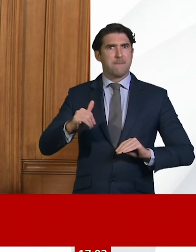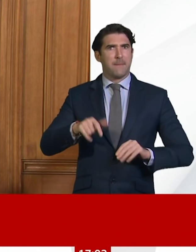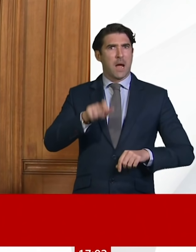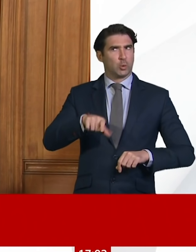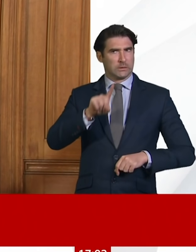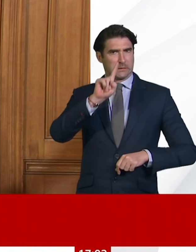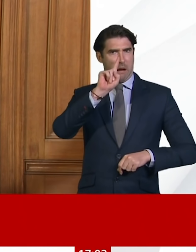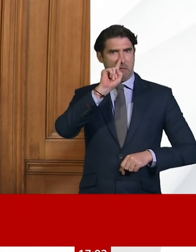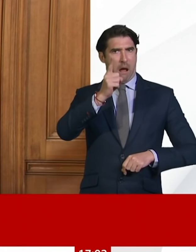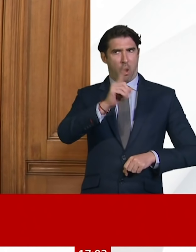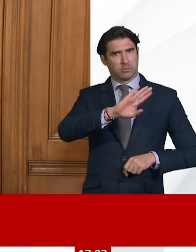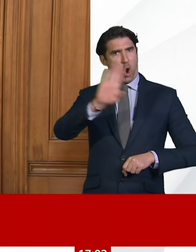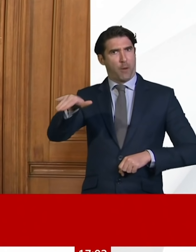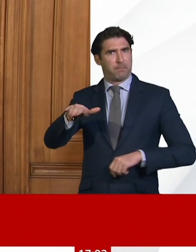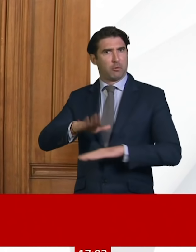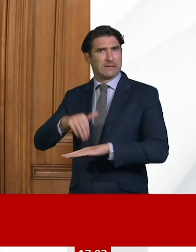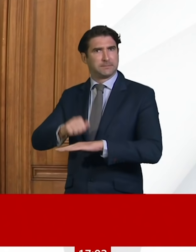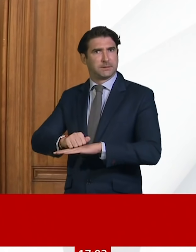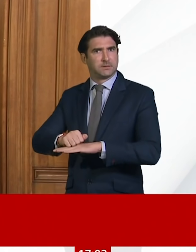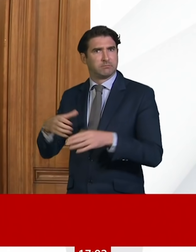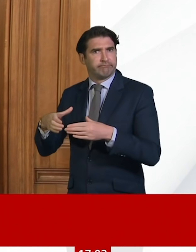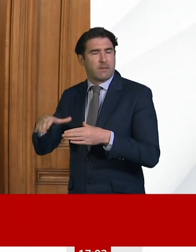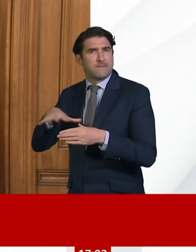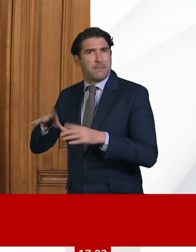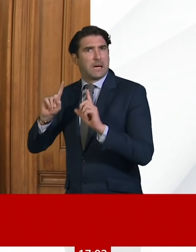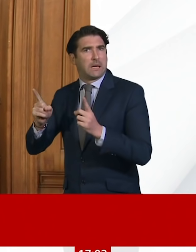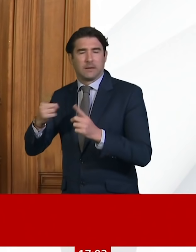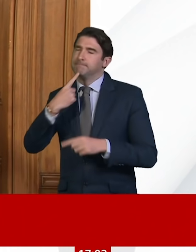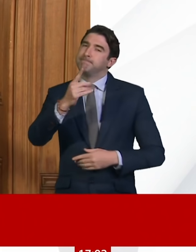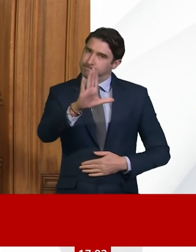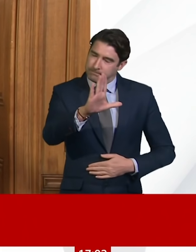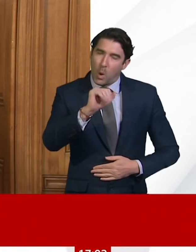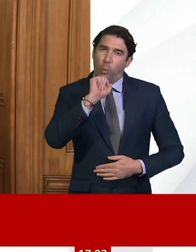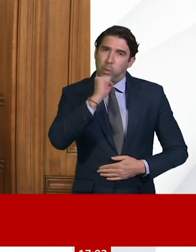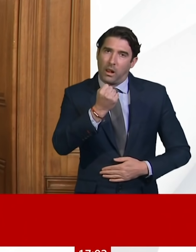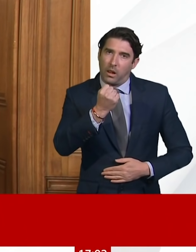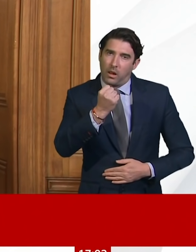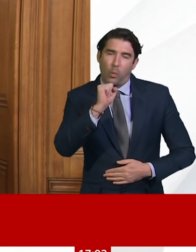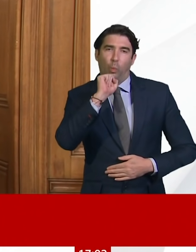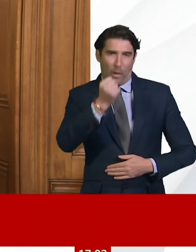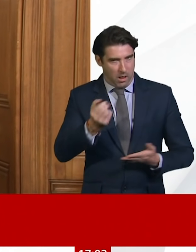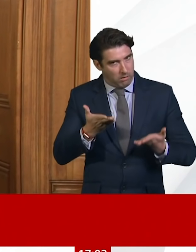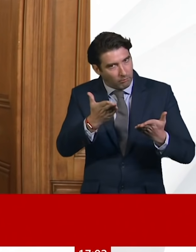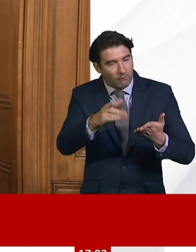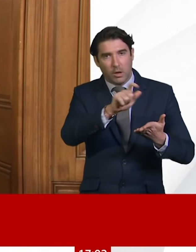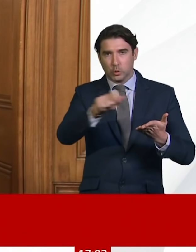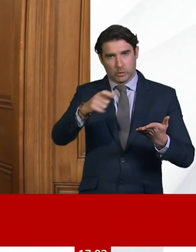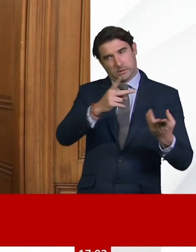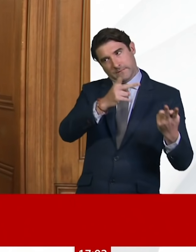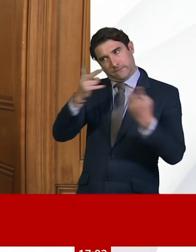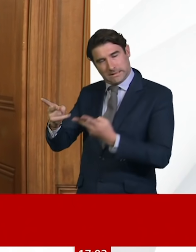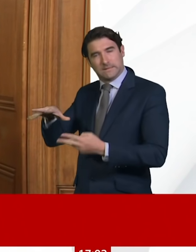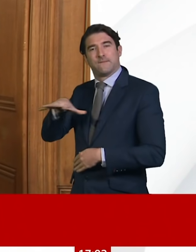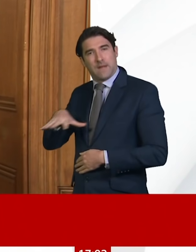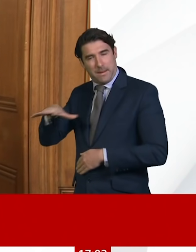wish I could tell you tonight that the impact of this package has already begun to appear, but it will take